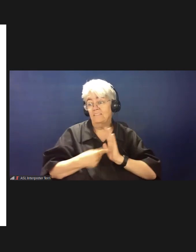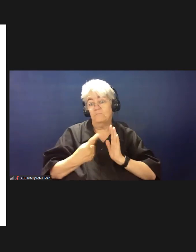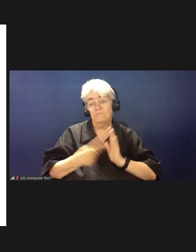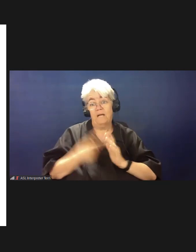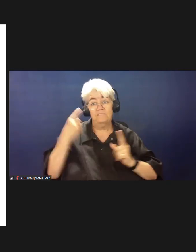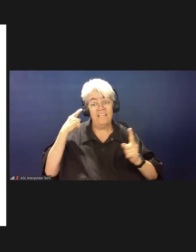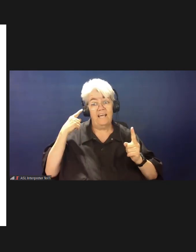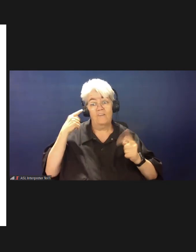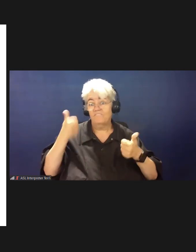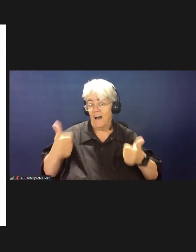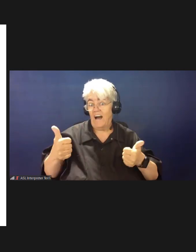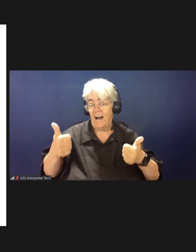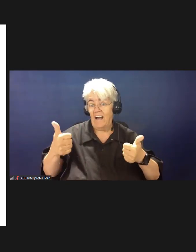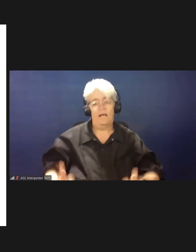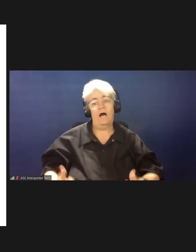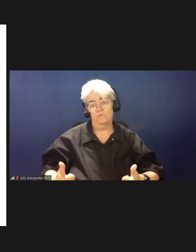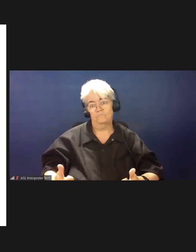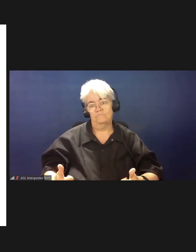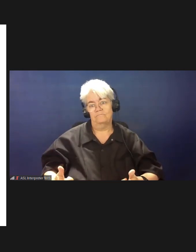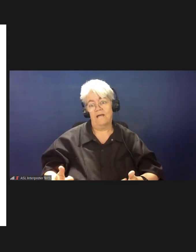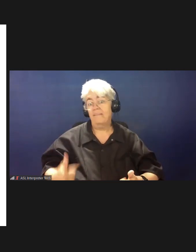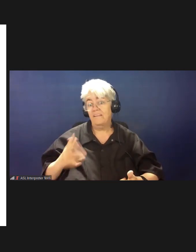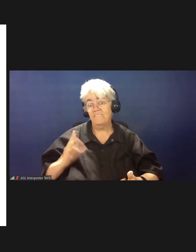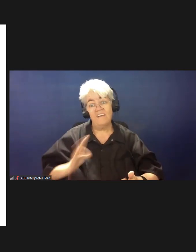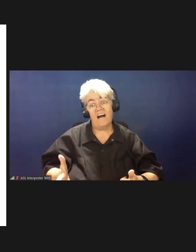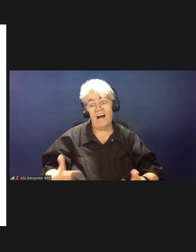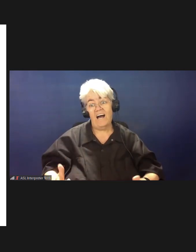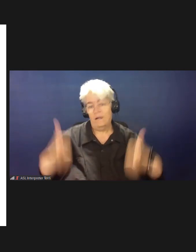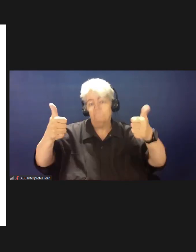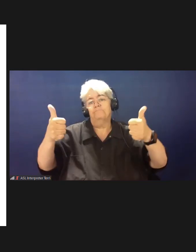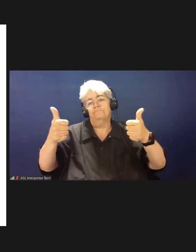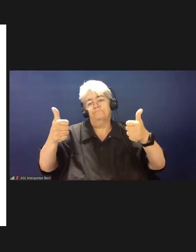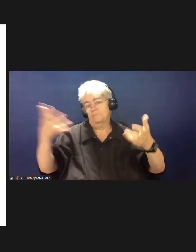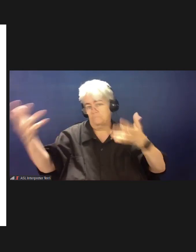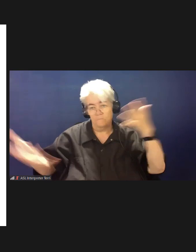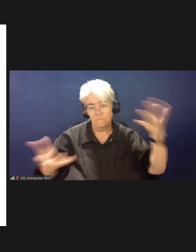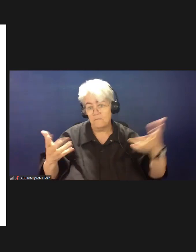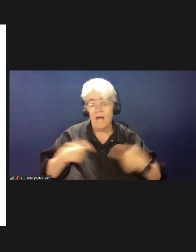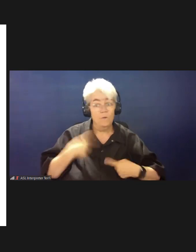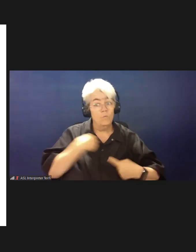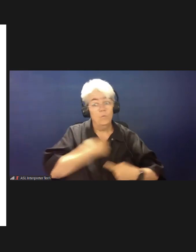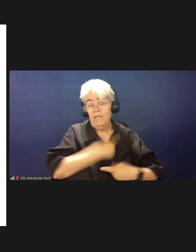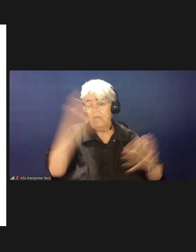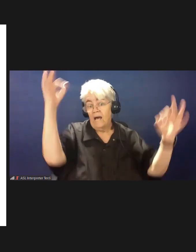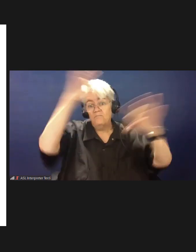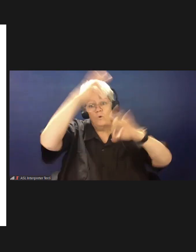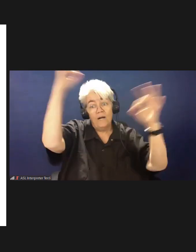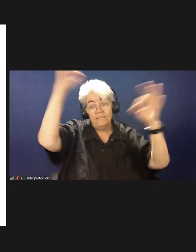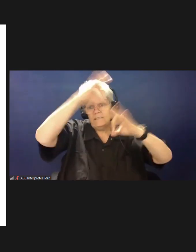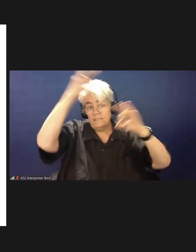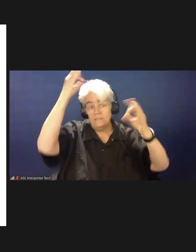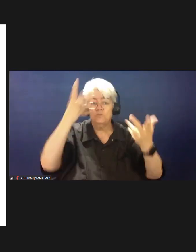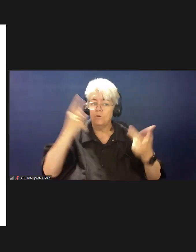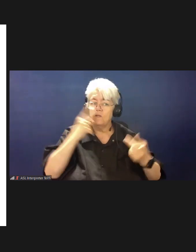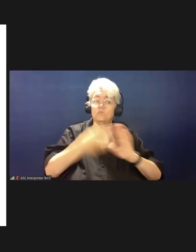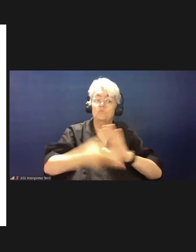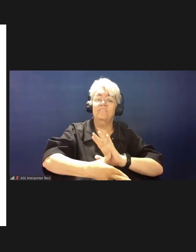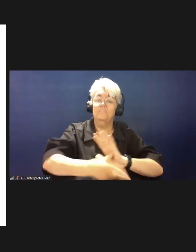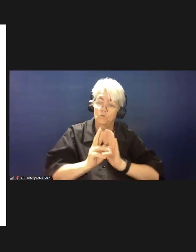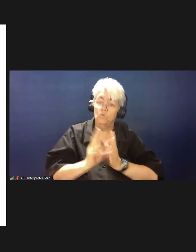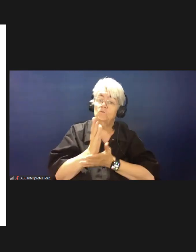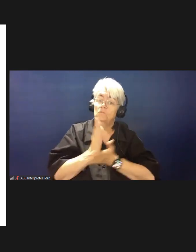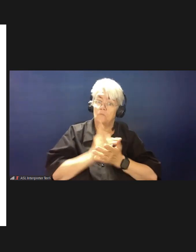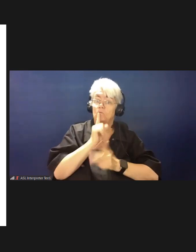time, often without us even recognizing that. And so let's just review some of these